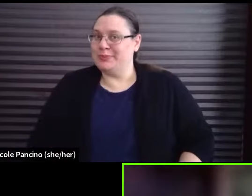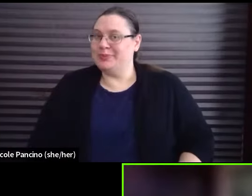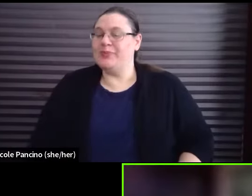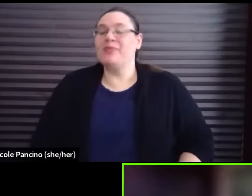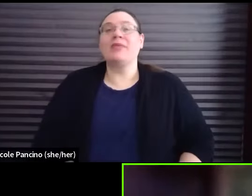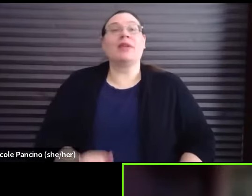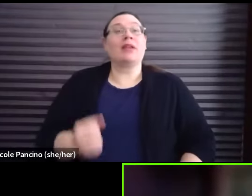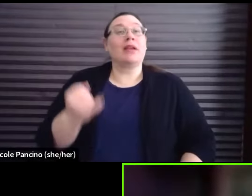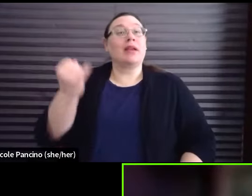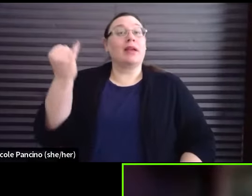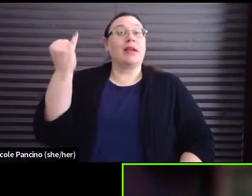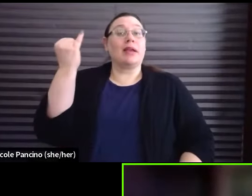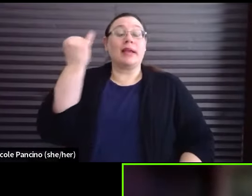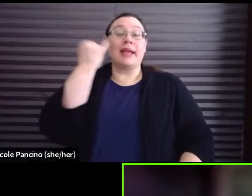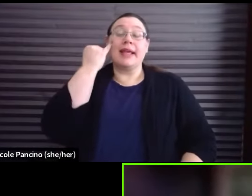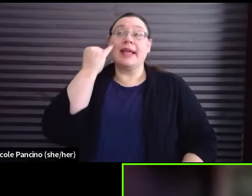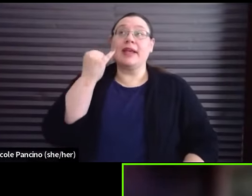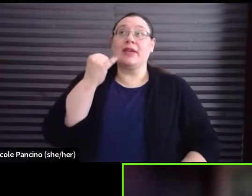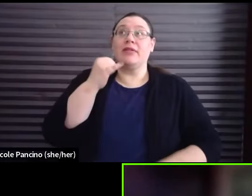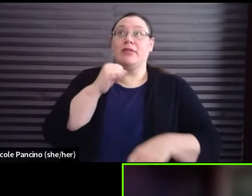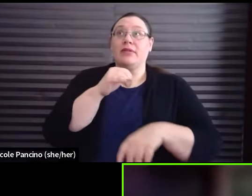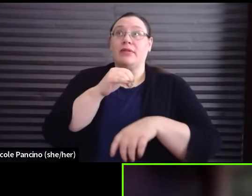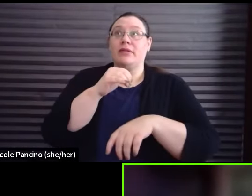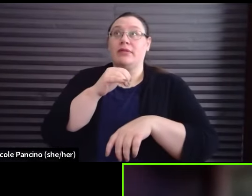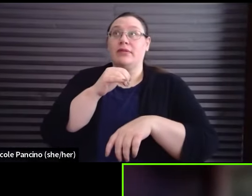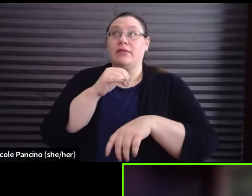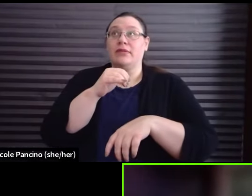an English language